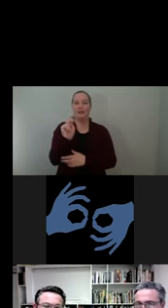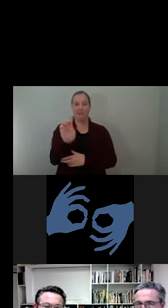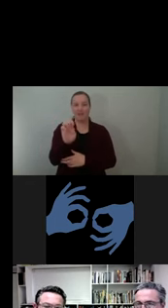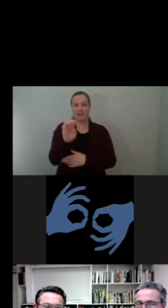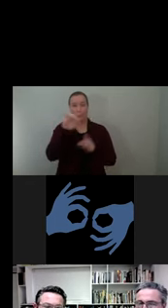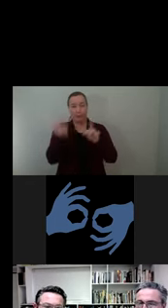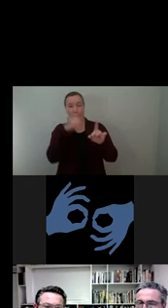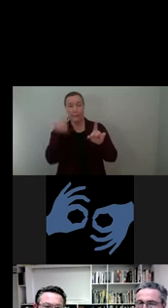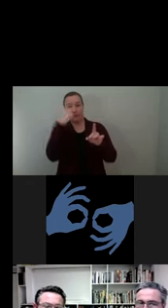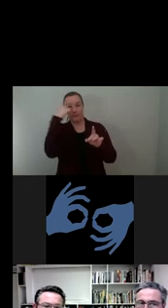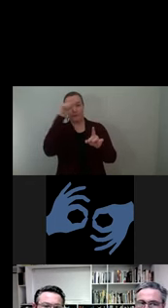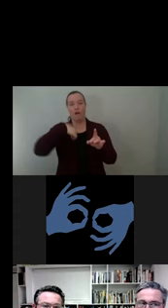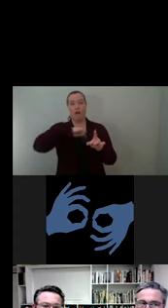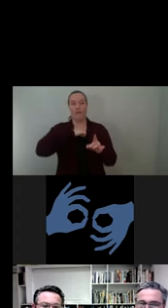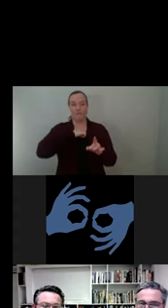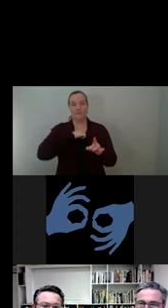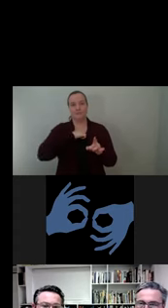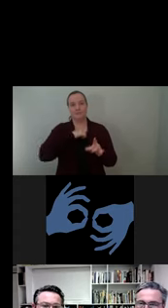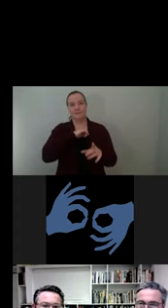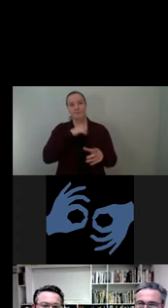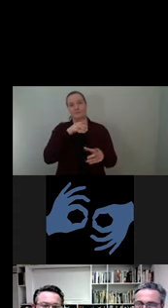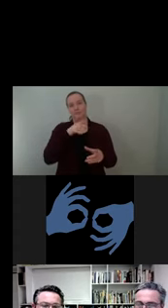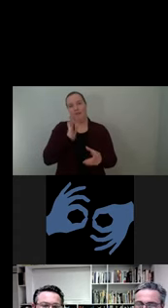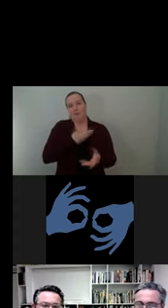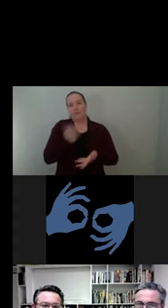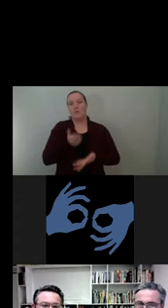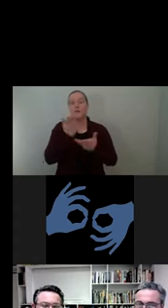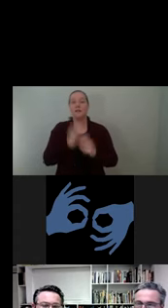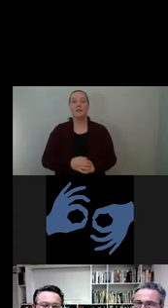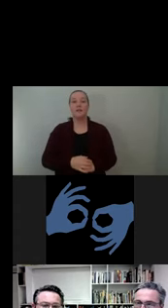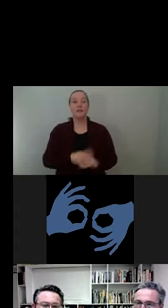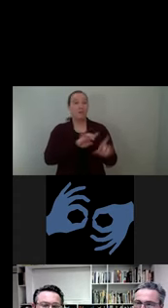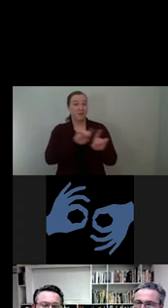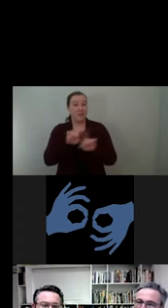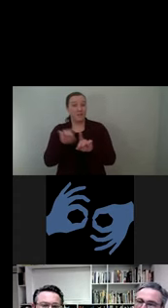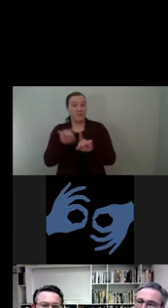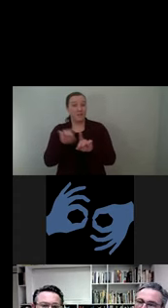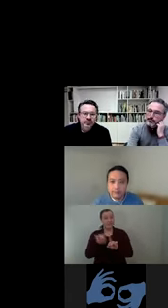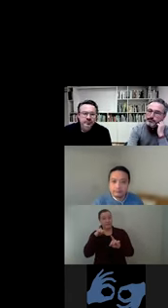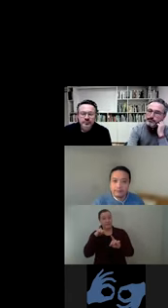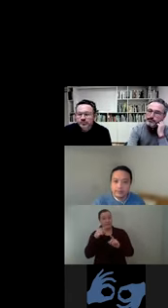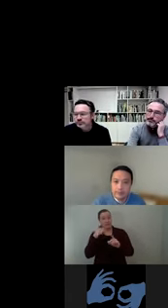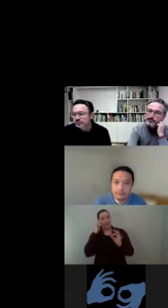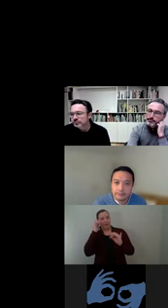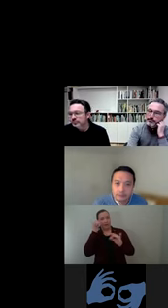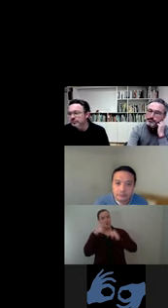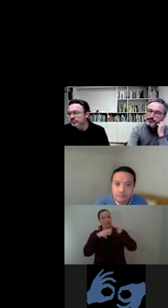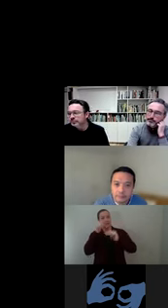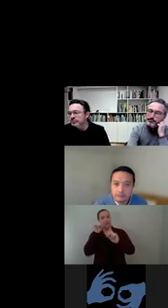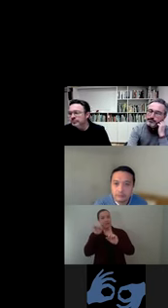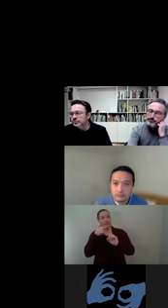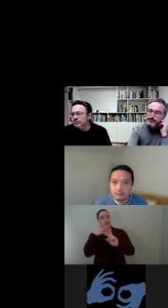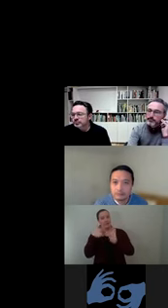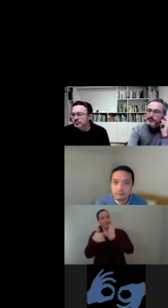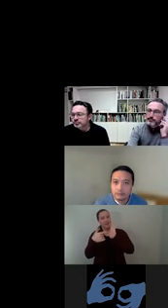So we also looked at large architecture as a good example of the architecture elegance, which is